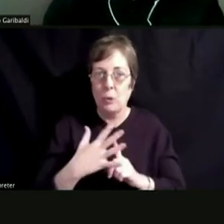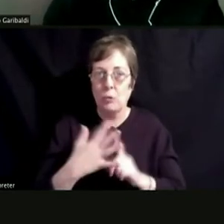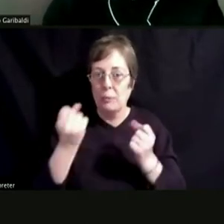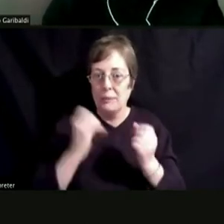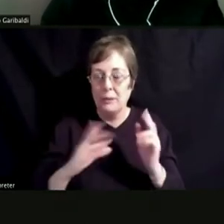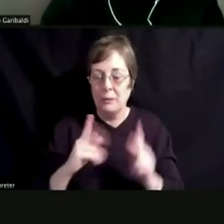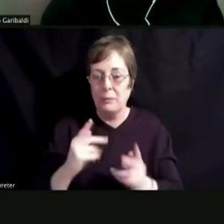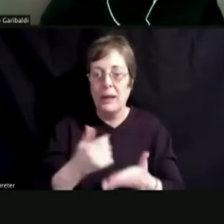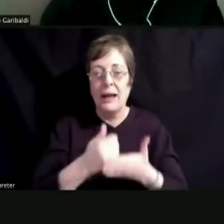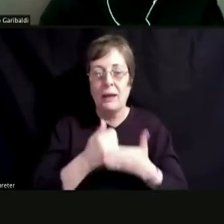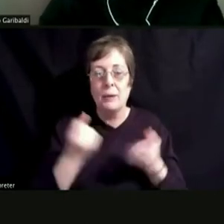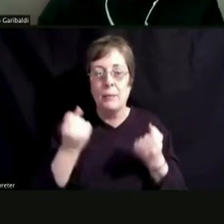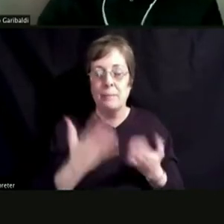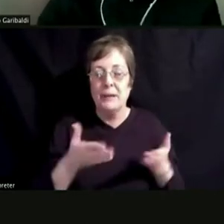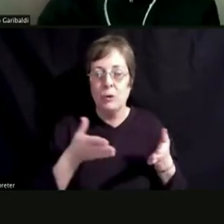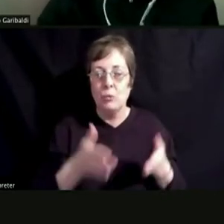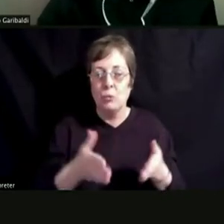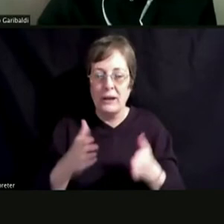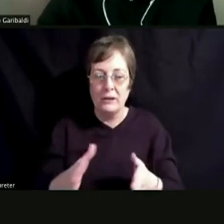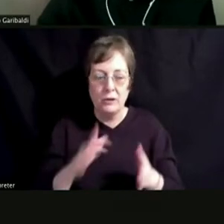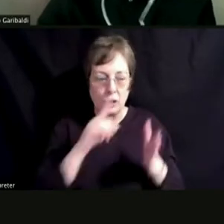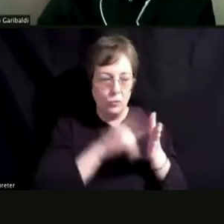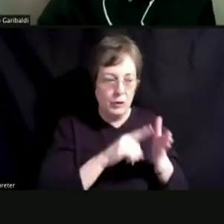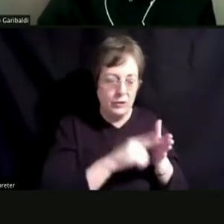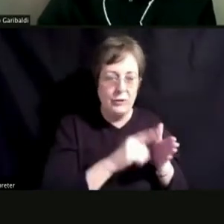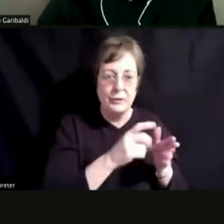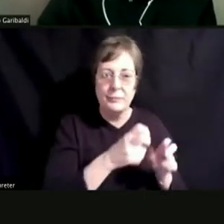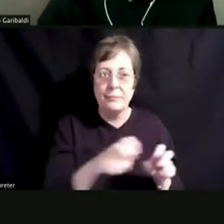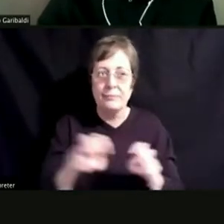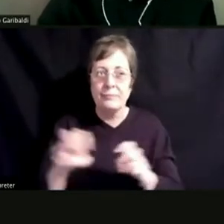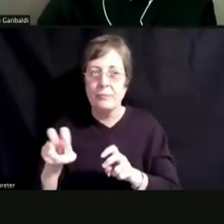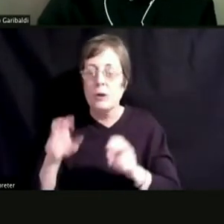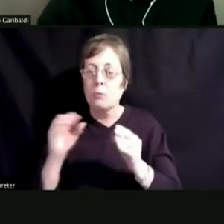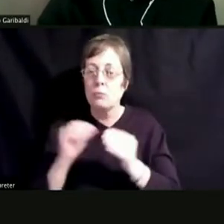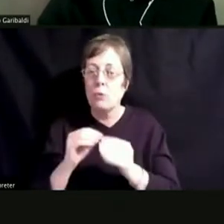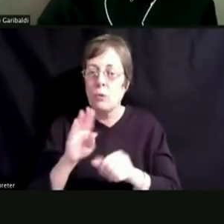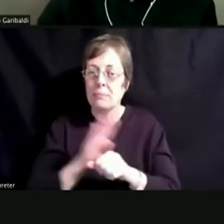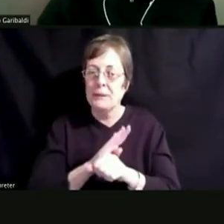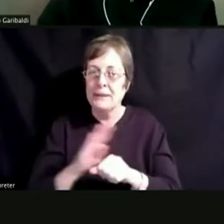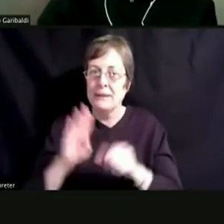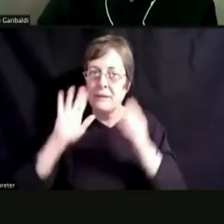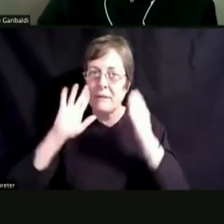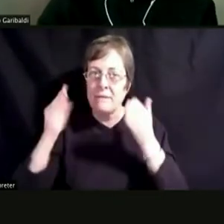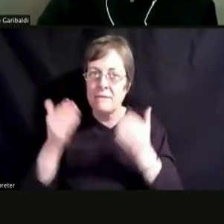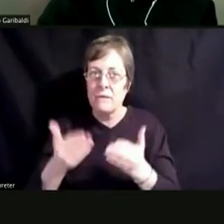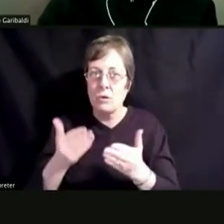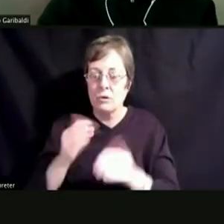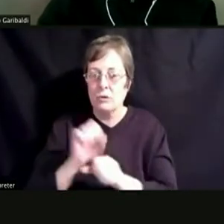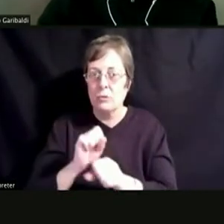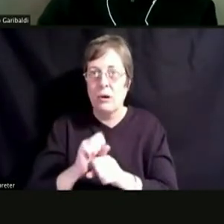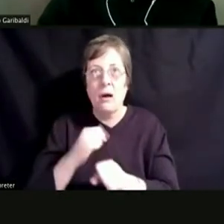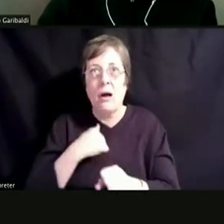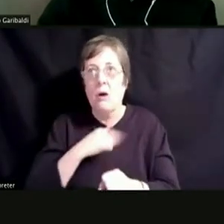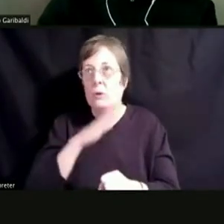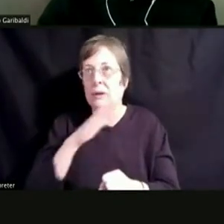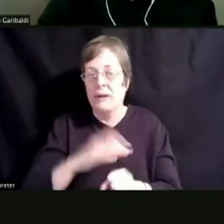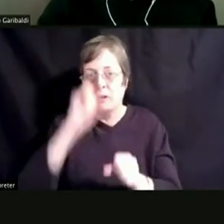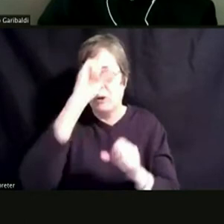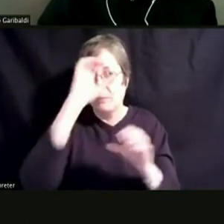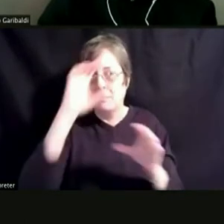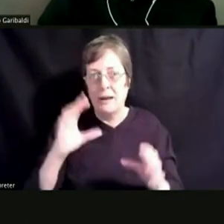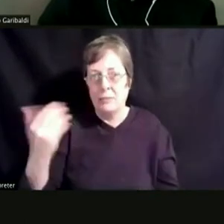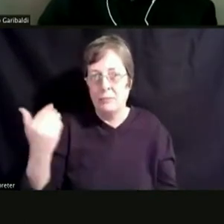than one to move from research to more of a business-oriented career. Never would have envisioned it.